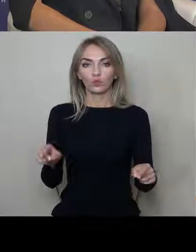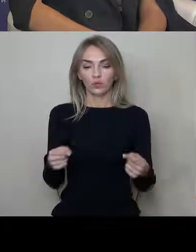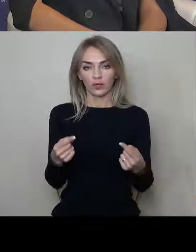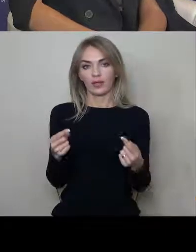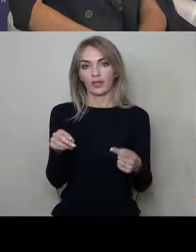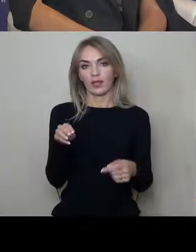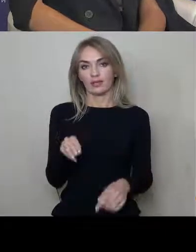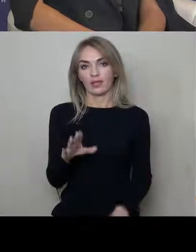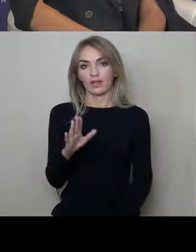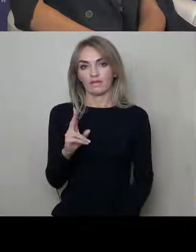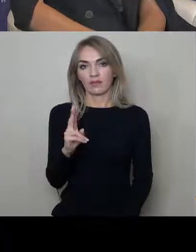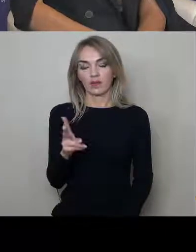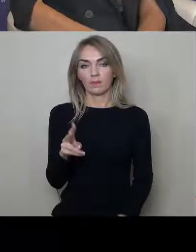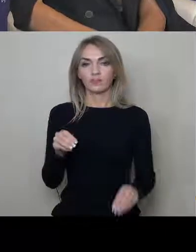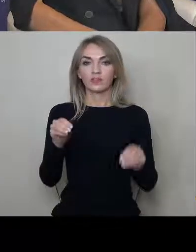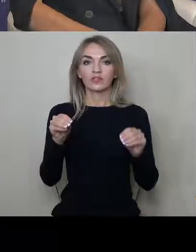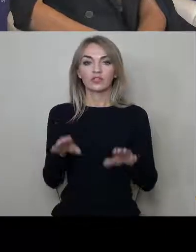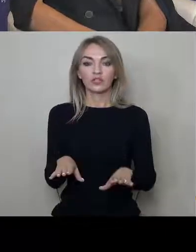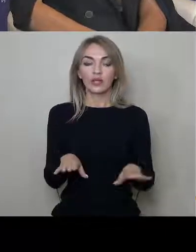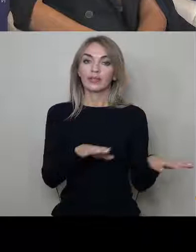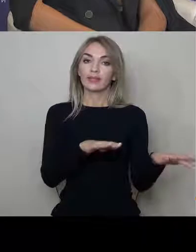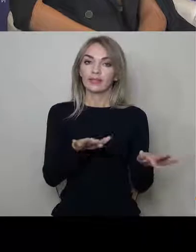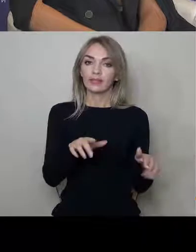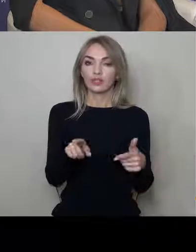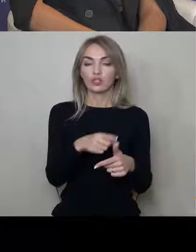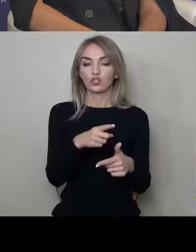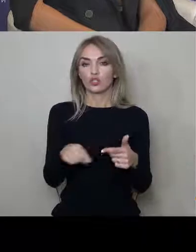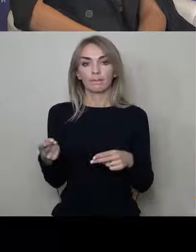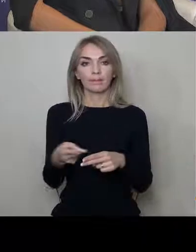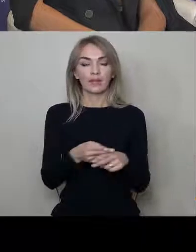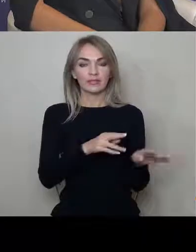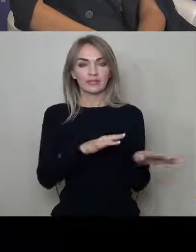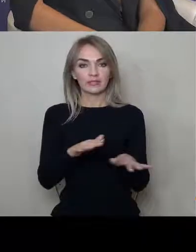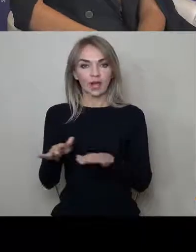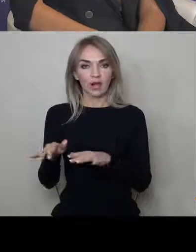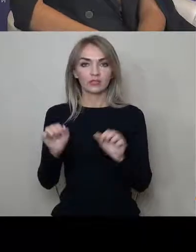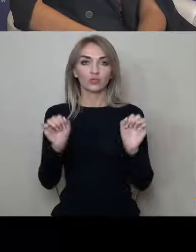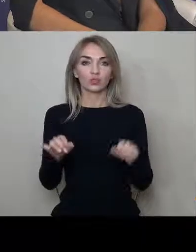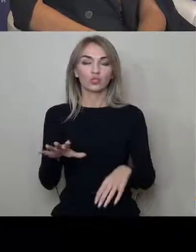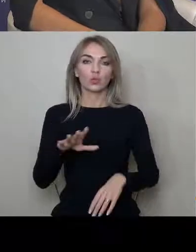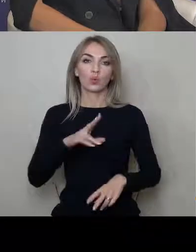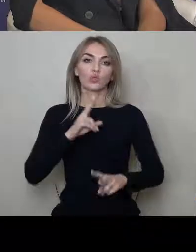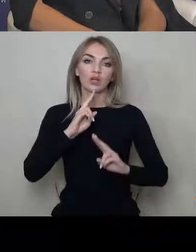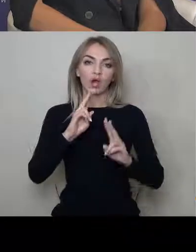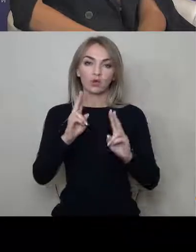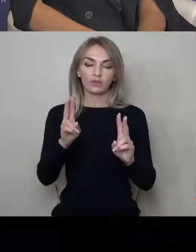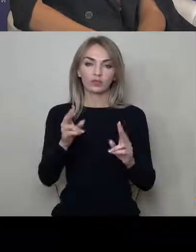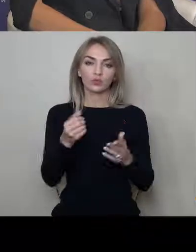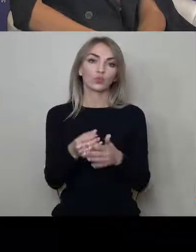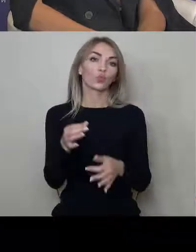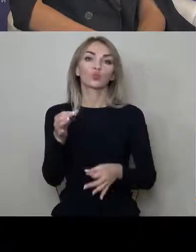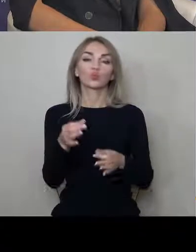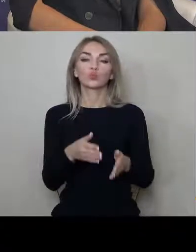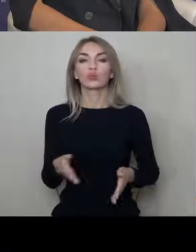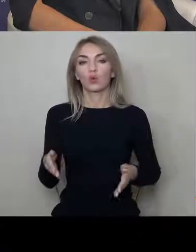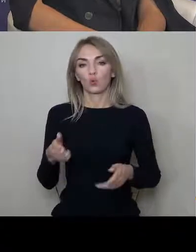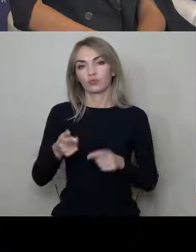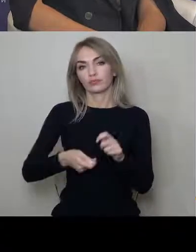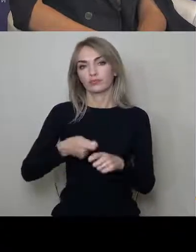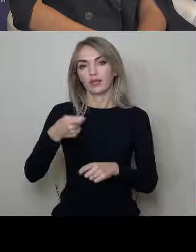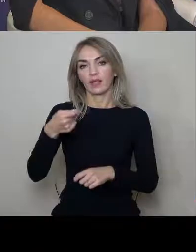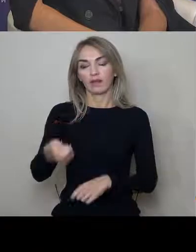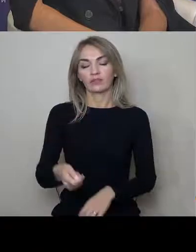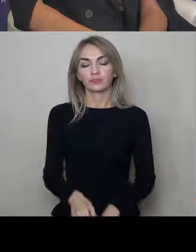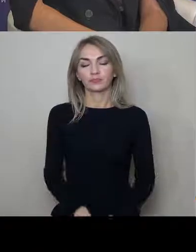can do that only with the commission that set up a respective commission. So you